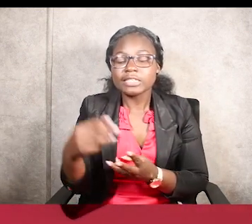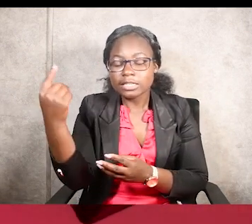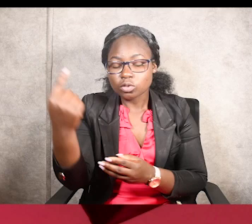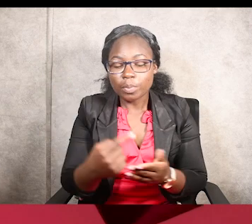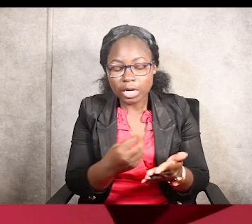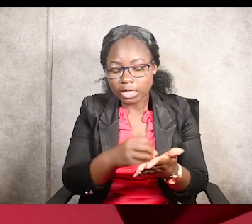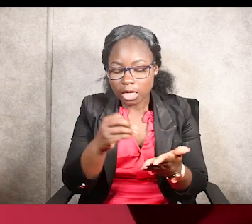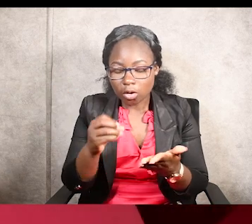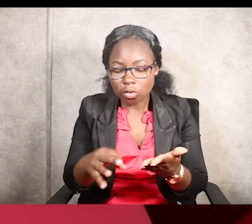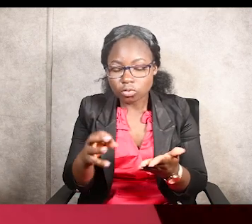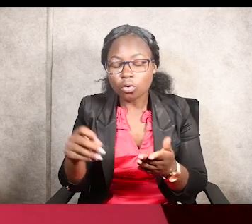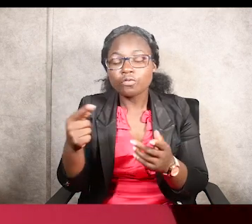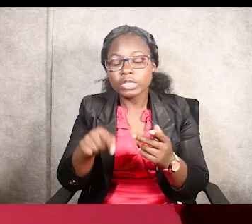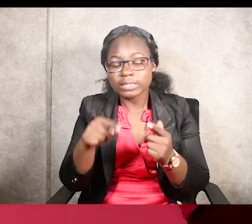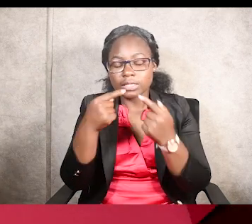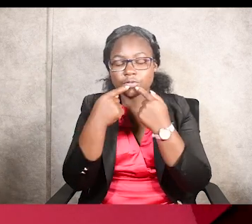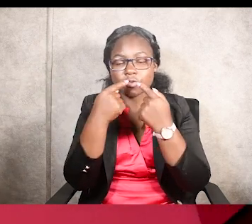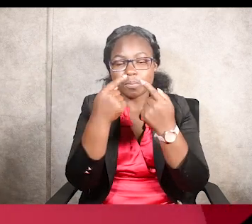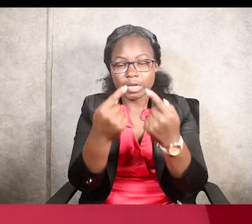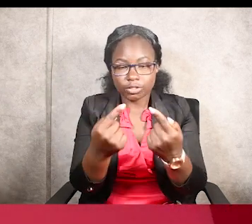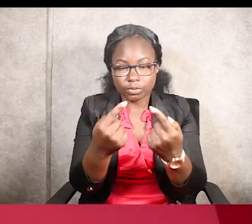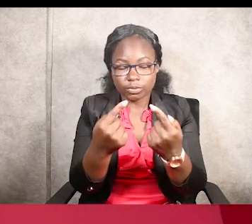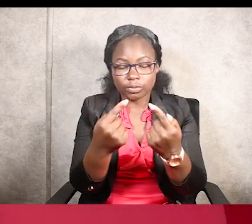of paper-based information.